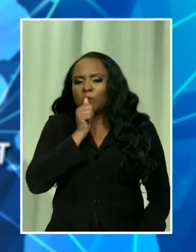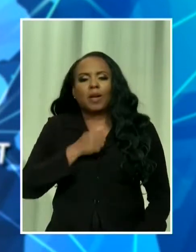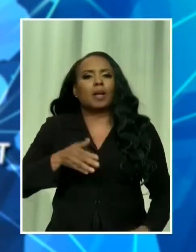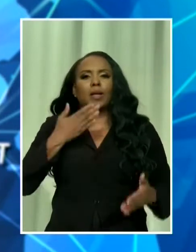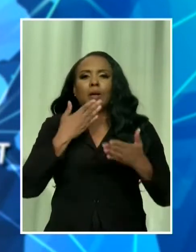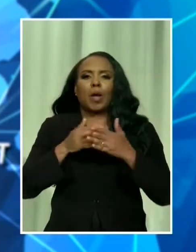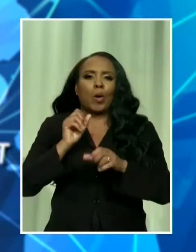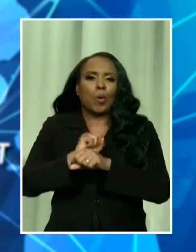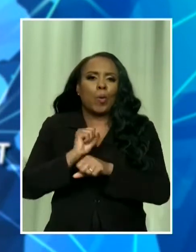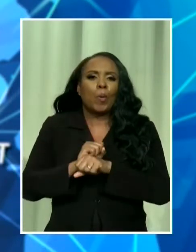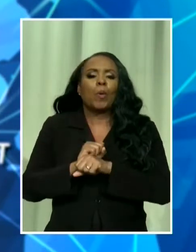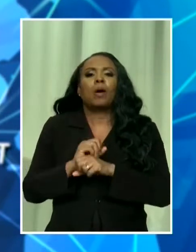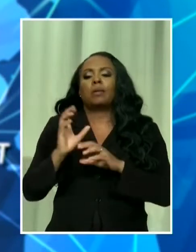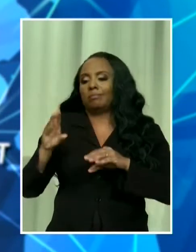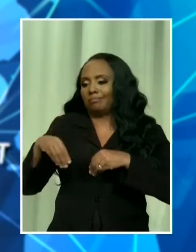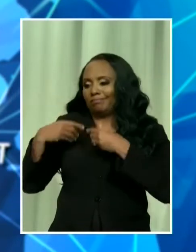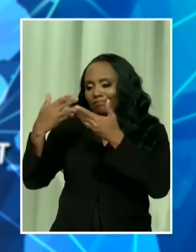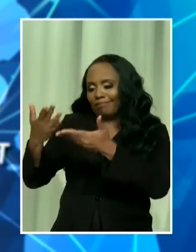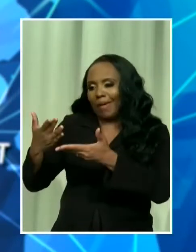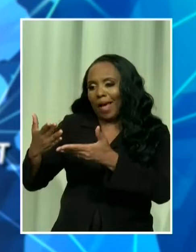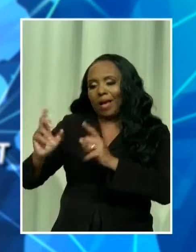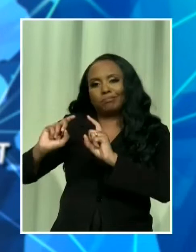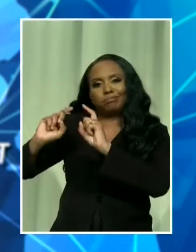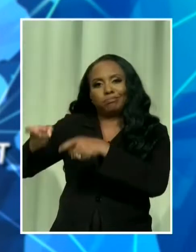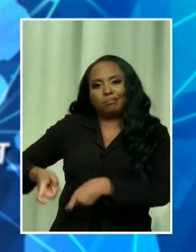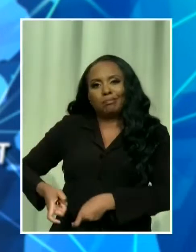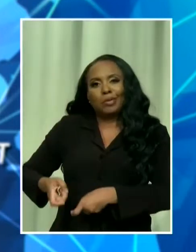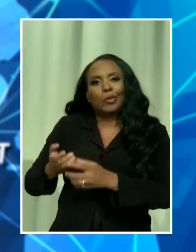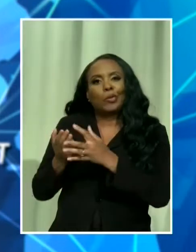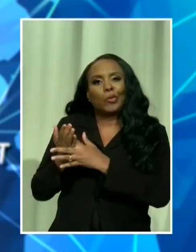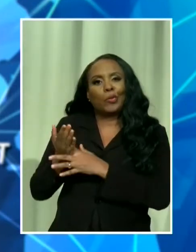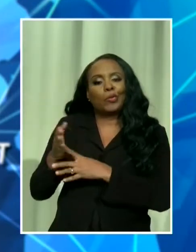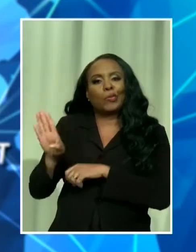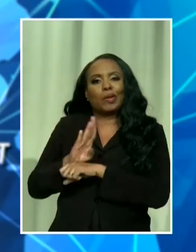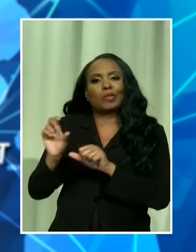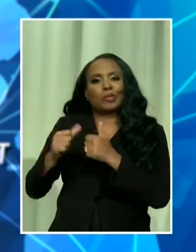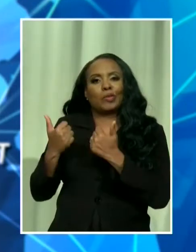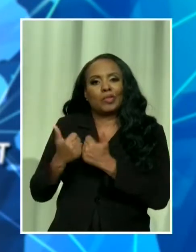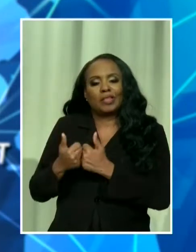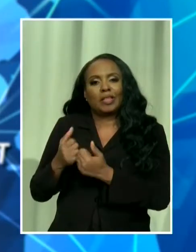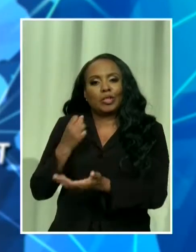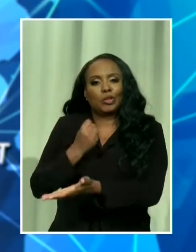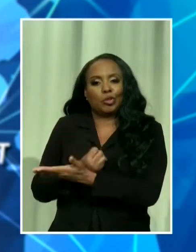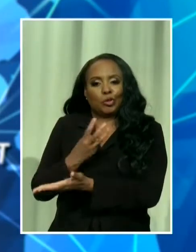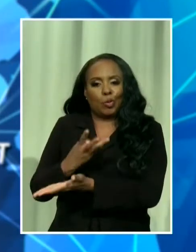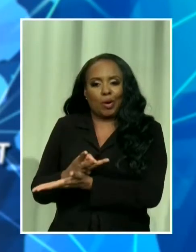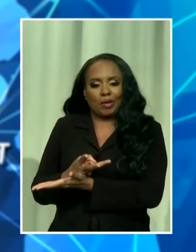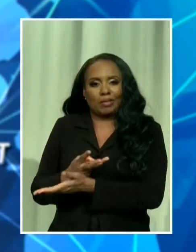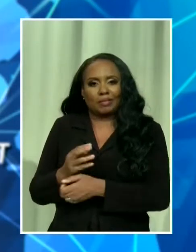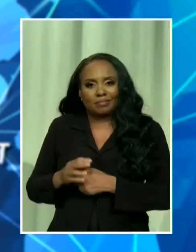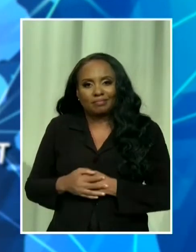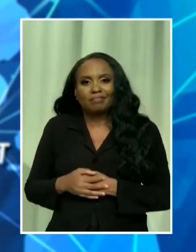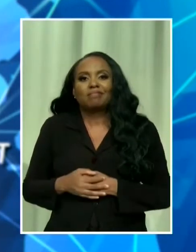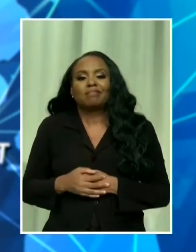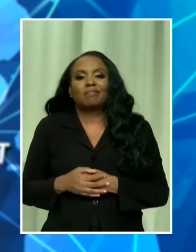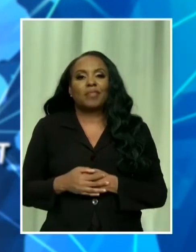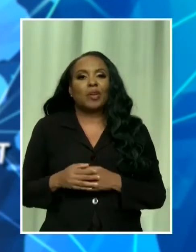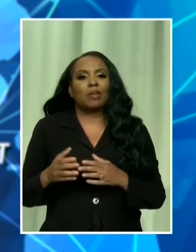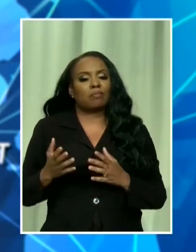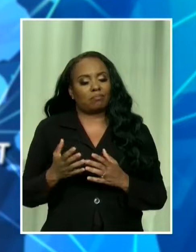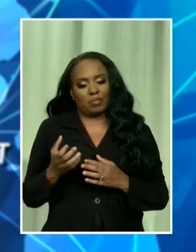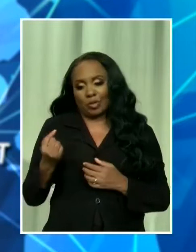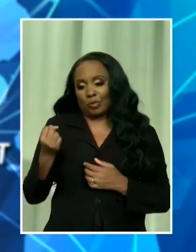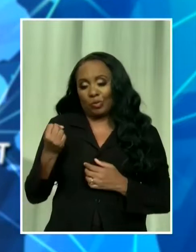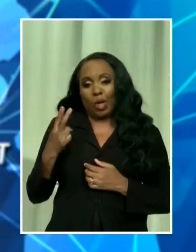Barbados Association of Professional Social Workers. The 12 from a variety of primary schools across the island were among the more than 3,000